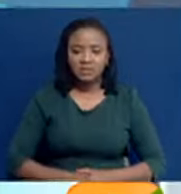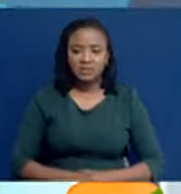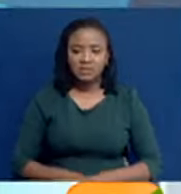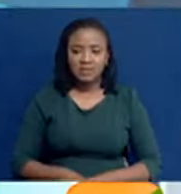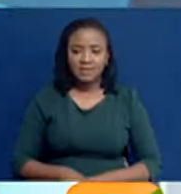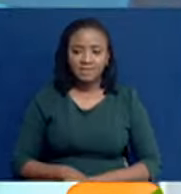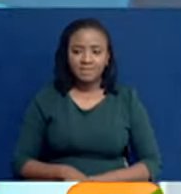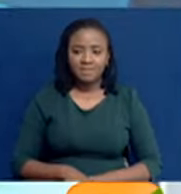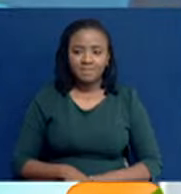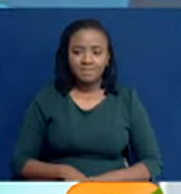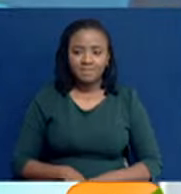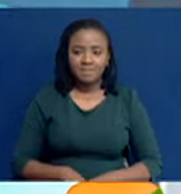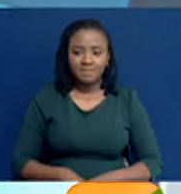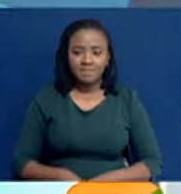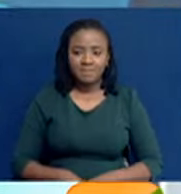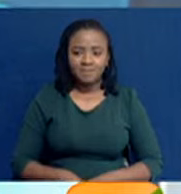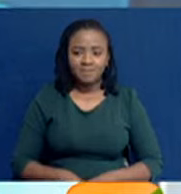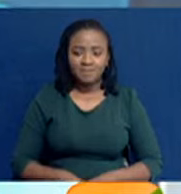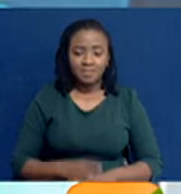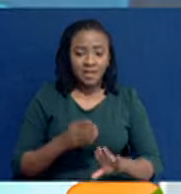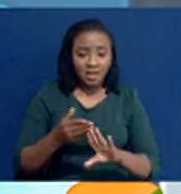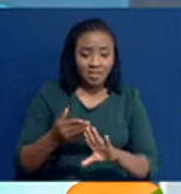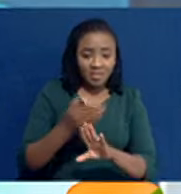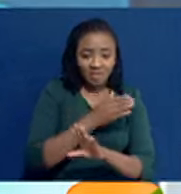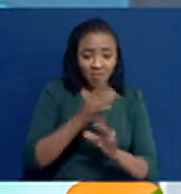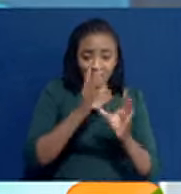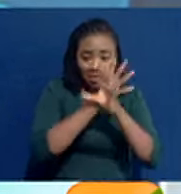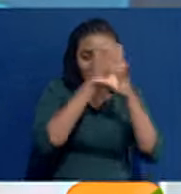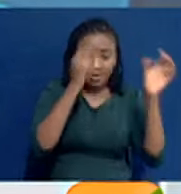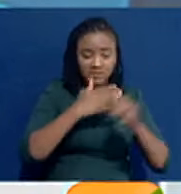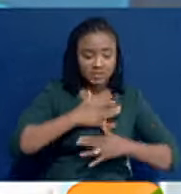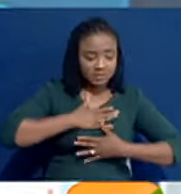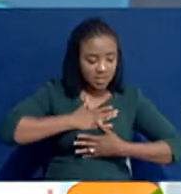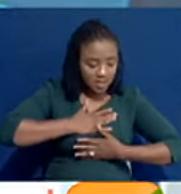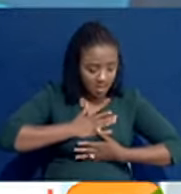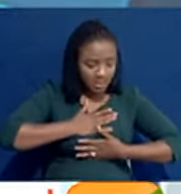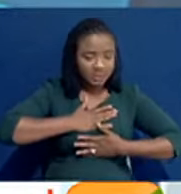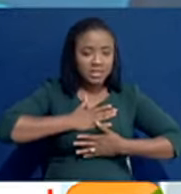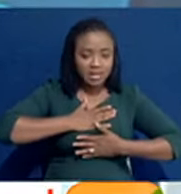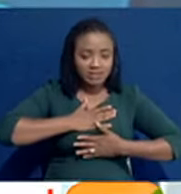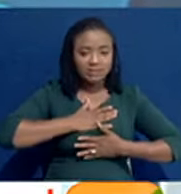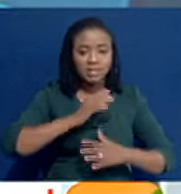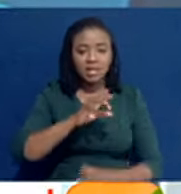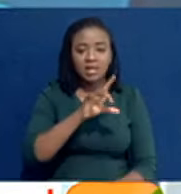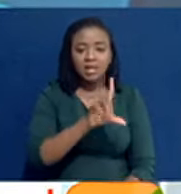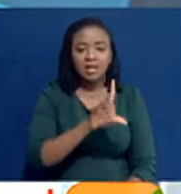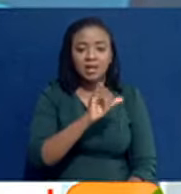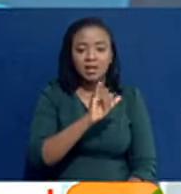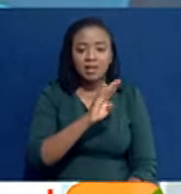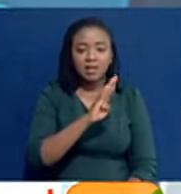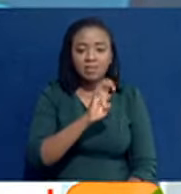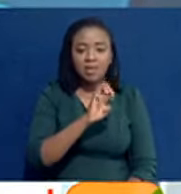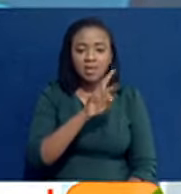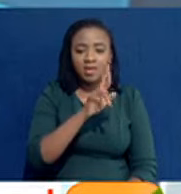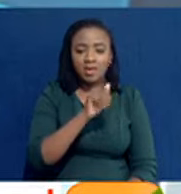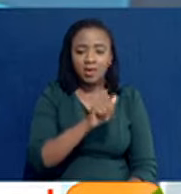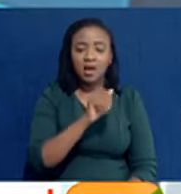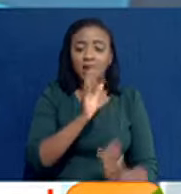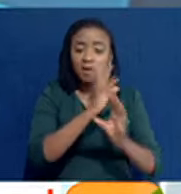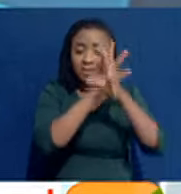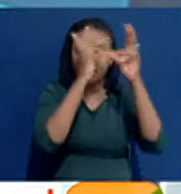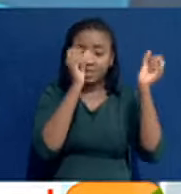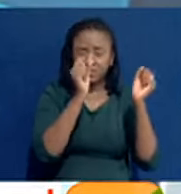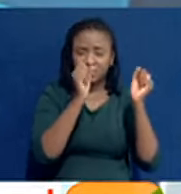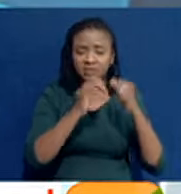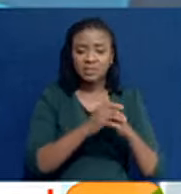president you have mentioned, yes, Sirleaf, Her Excellency Ellen Sirleaf Johnson, came